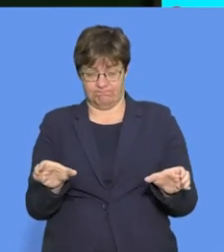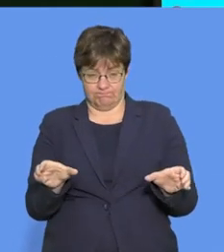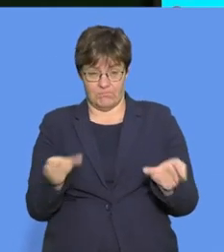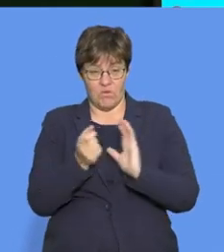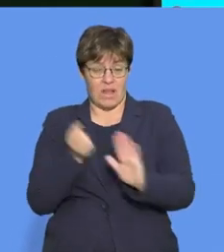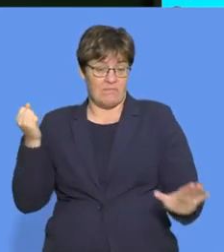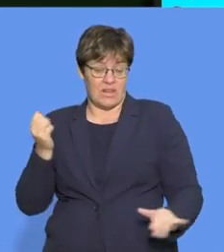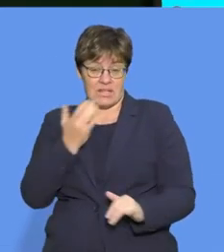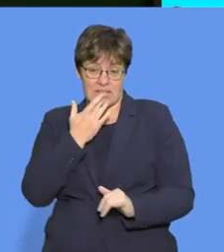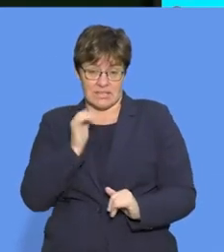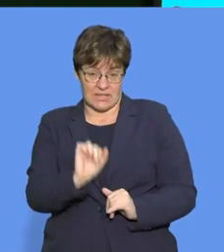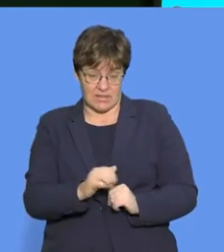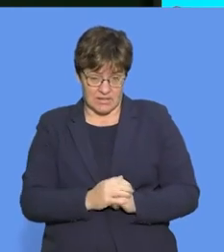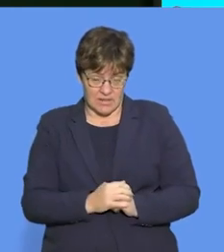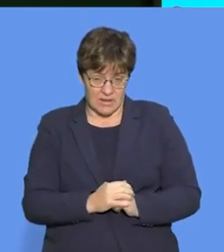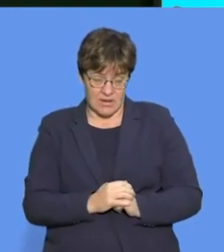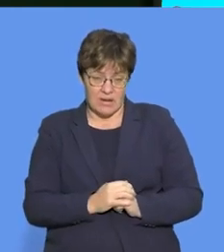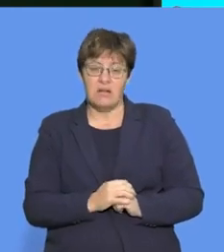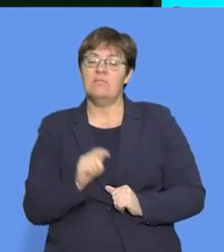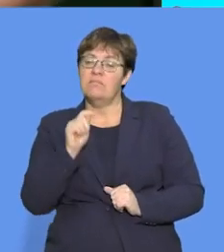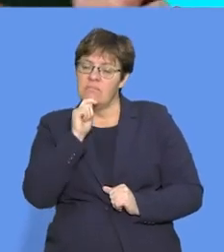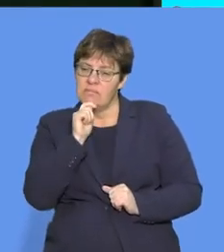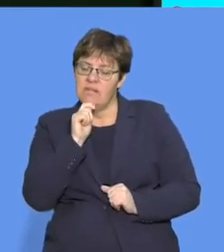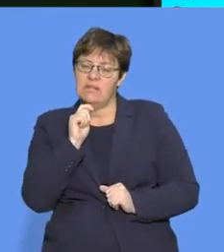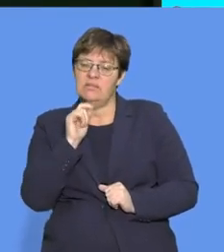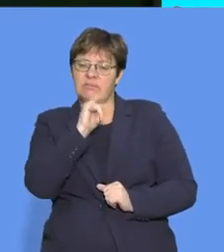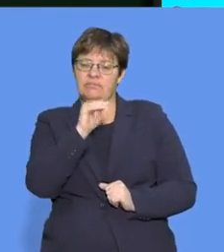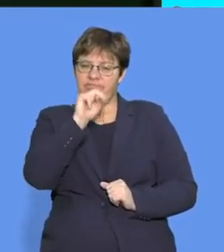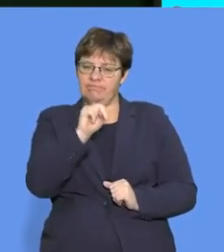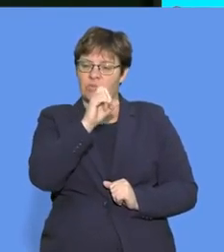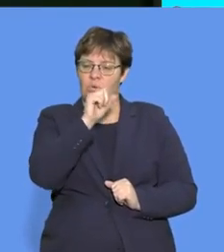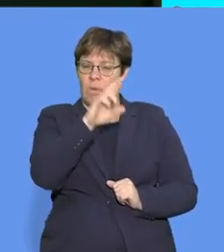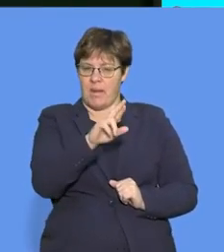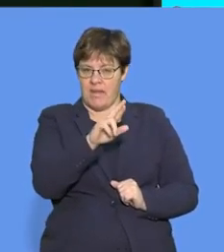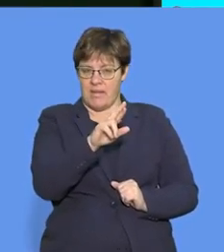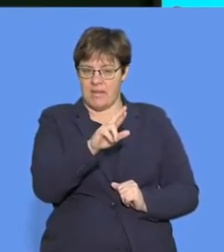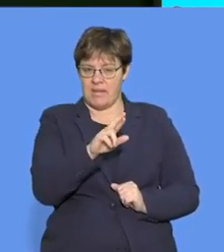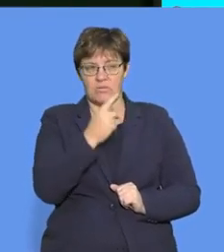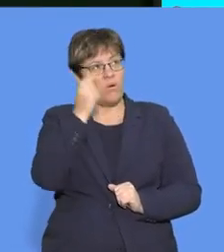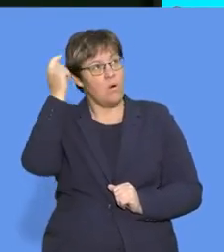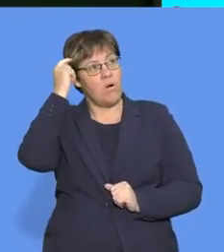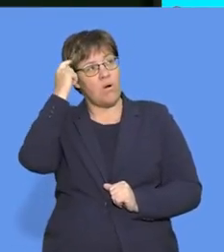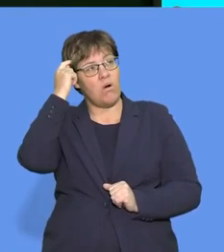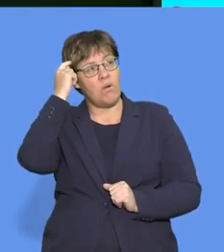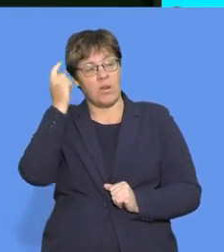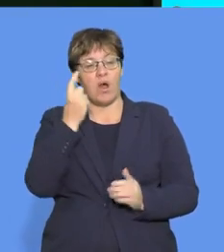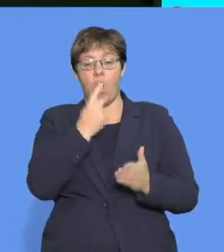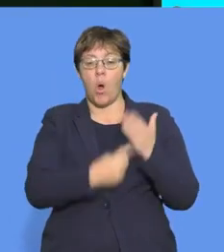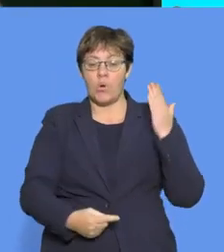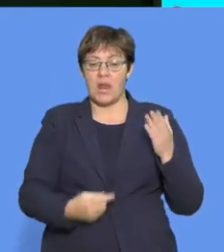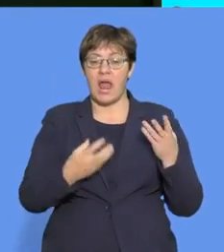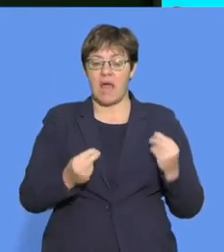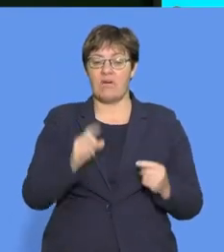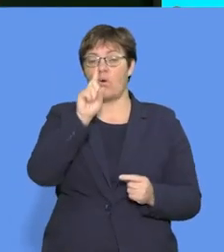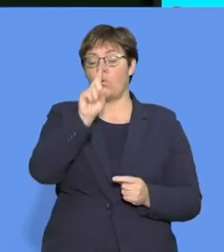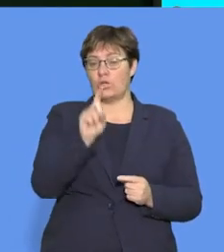components to this galvanic cell. In this case, it's the zinc copper cell. Now, please don't get into your mind that we can